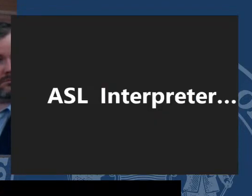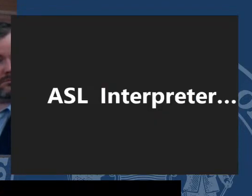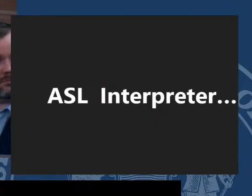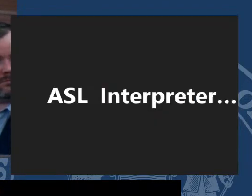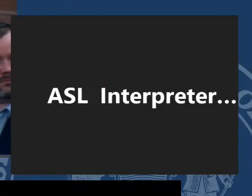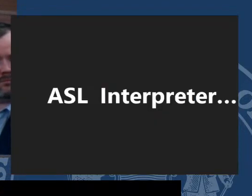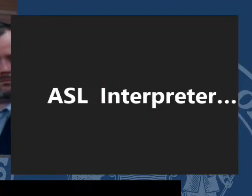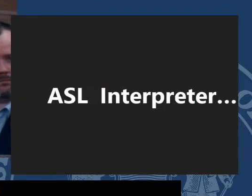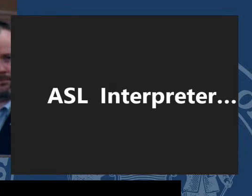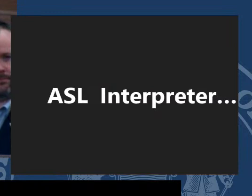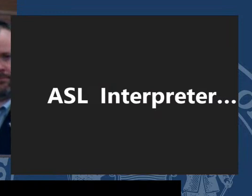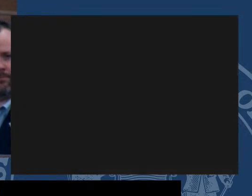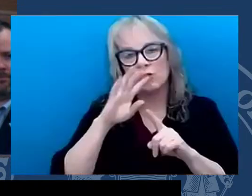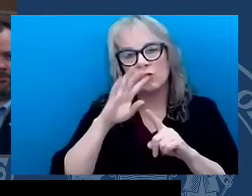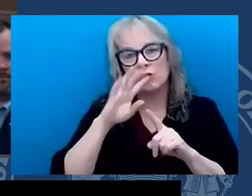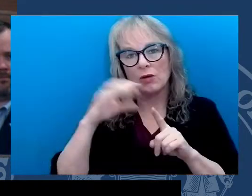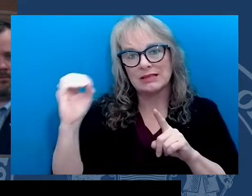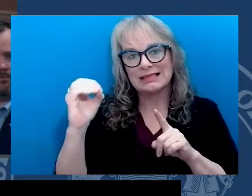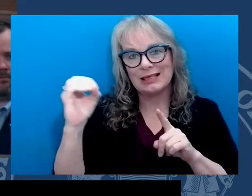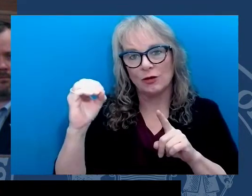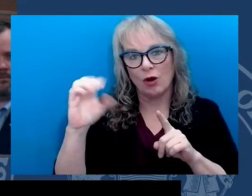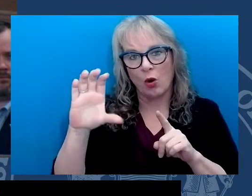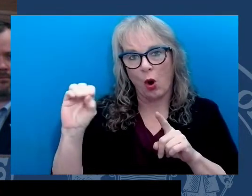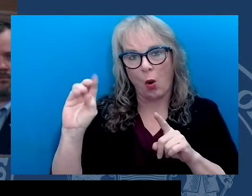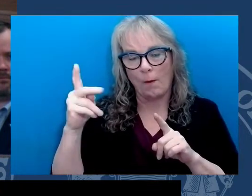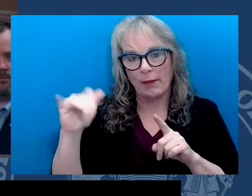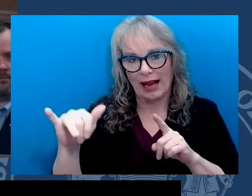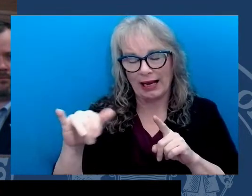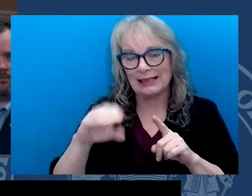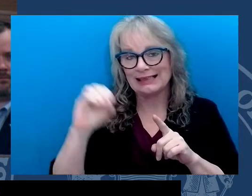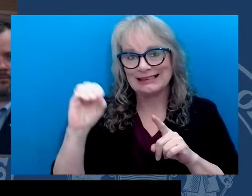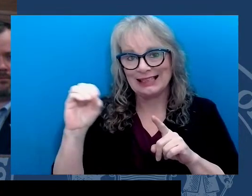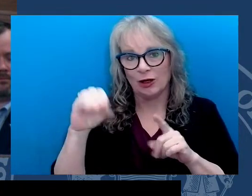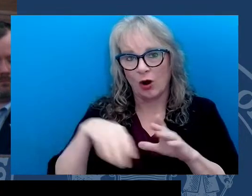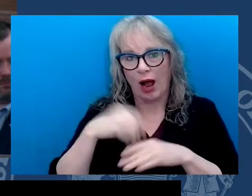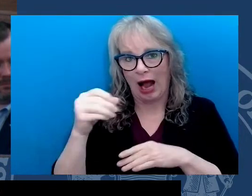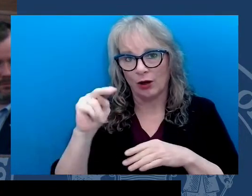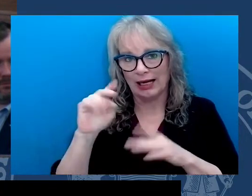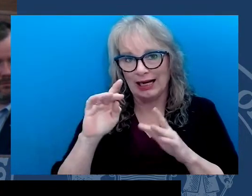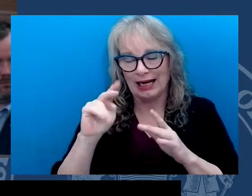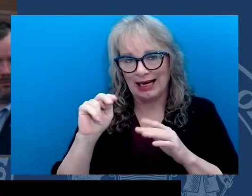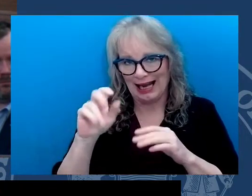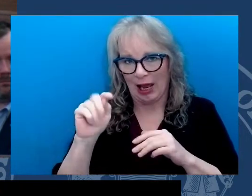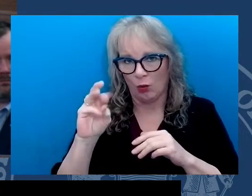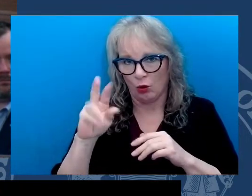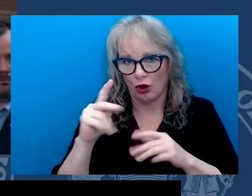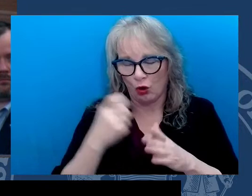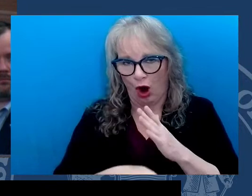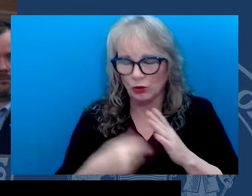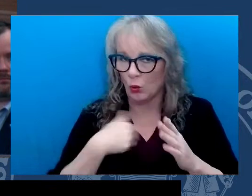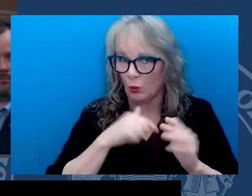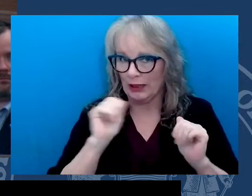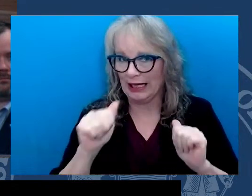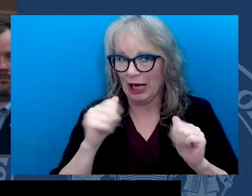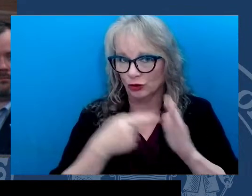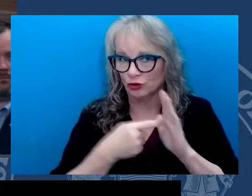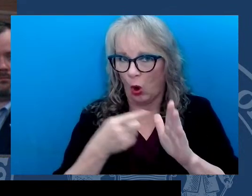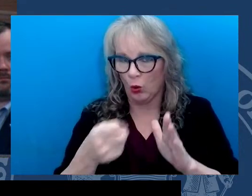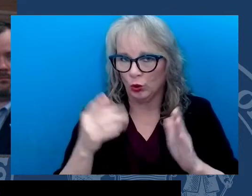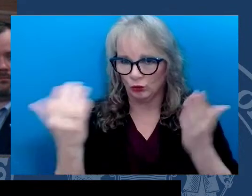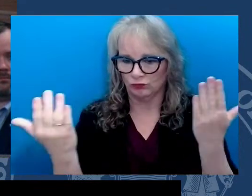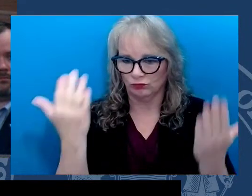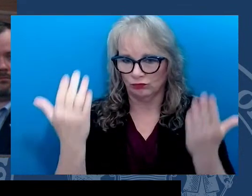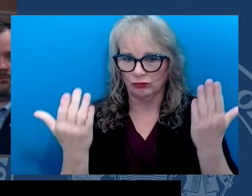Zero copays, zero out-of-network costs. We can show you side by side that is how it mirrors the